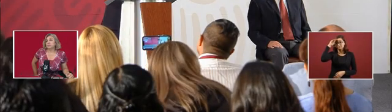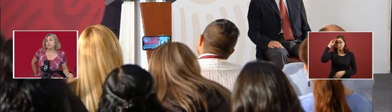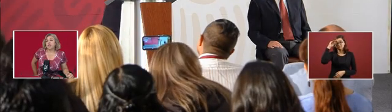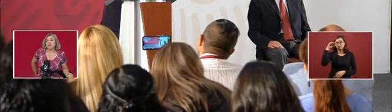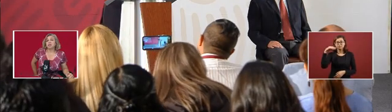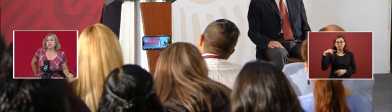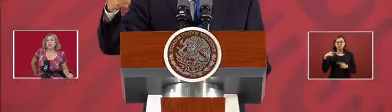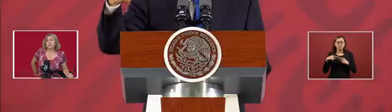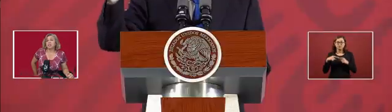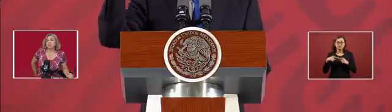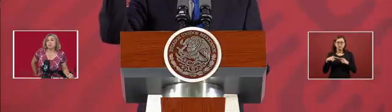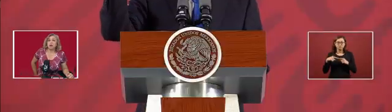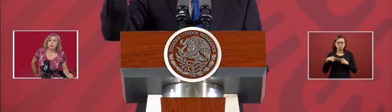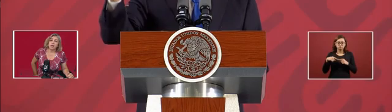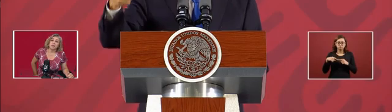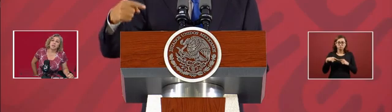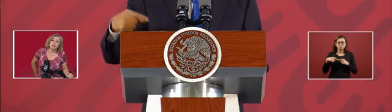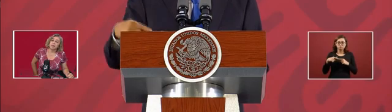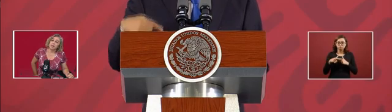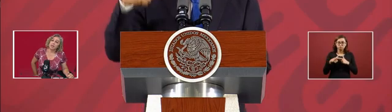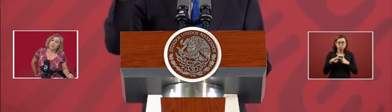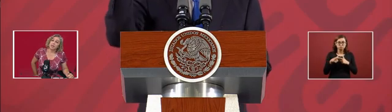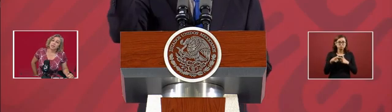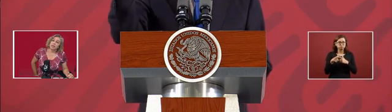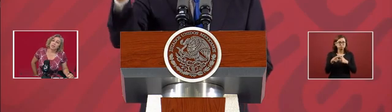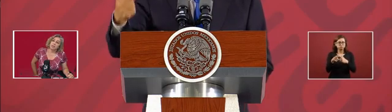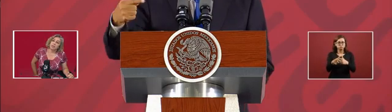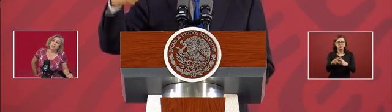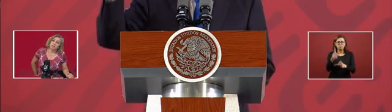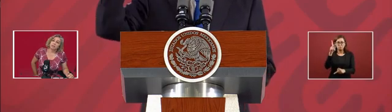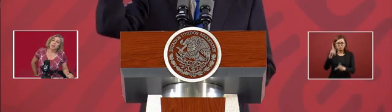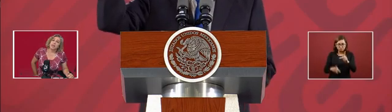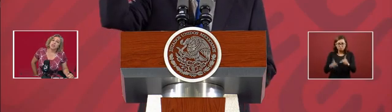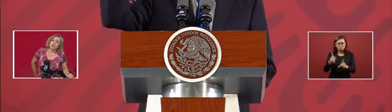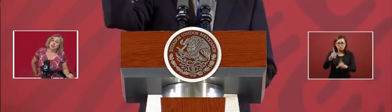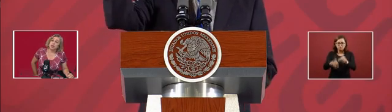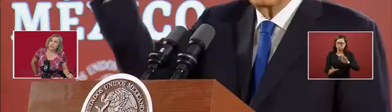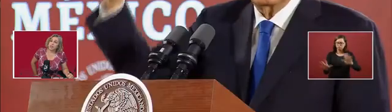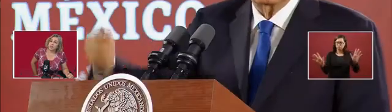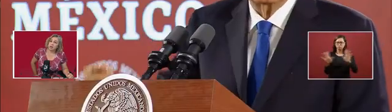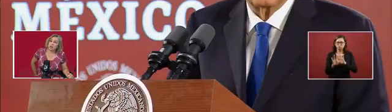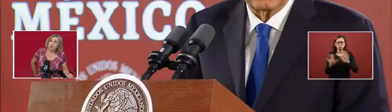are constructing the refinery. Entonces, quiero que So